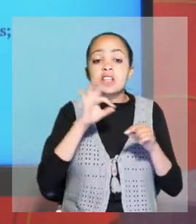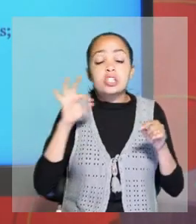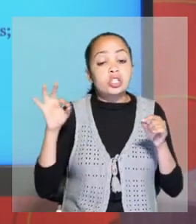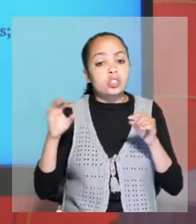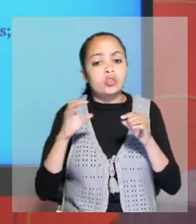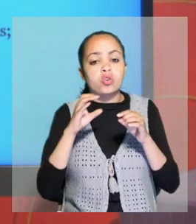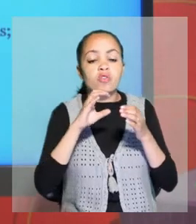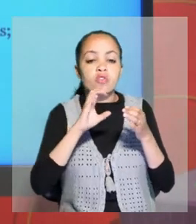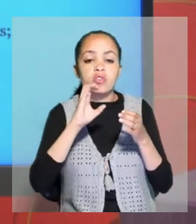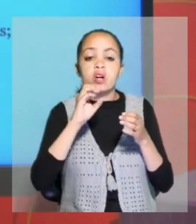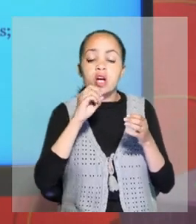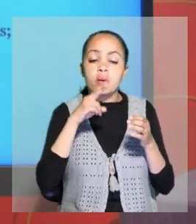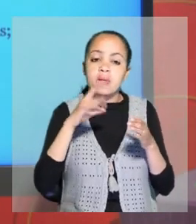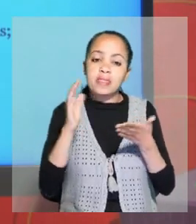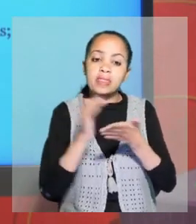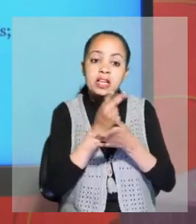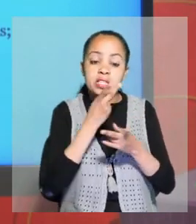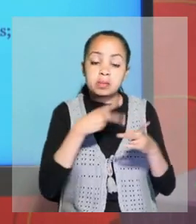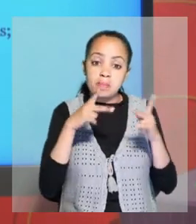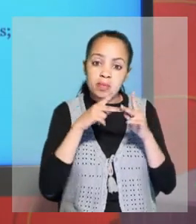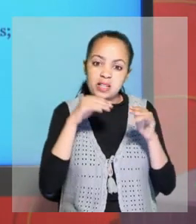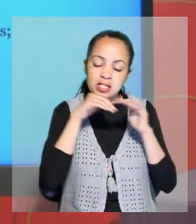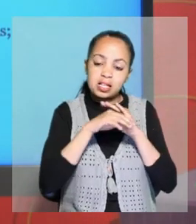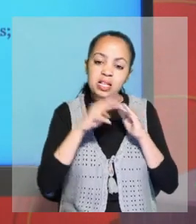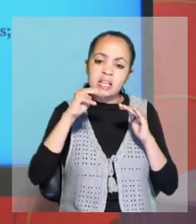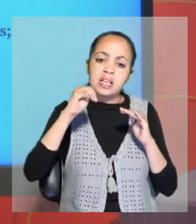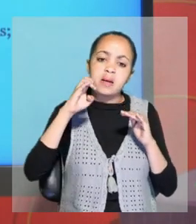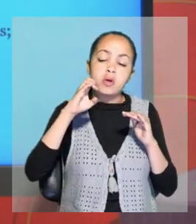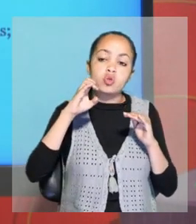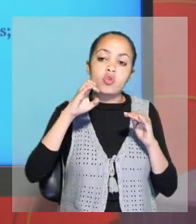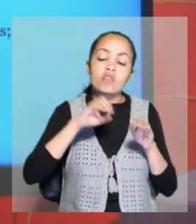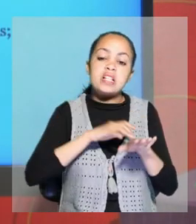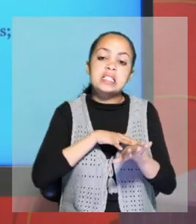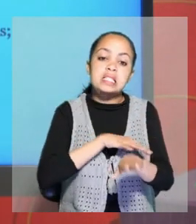in C4 plants takes place in mesophyll cell.